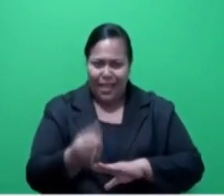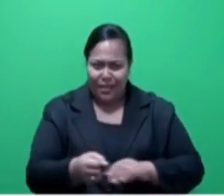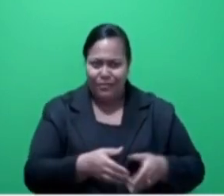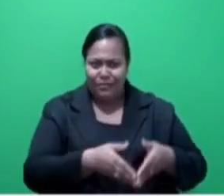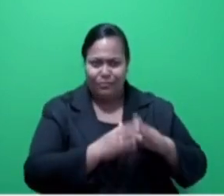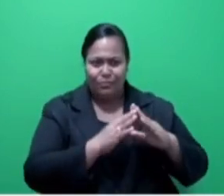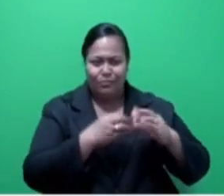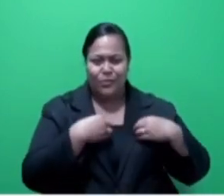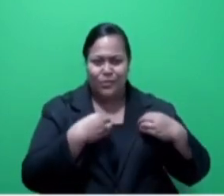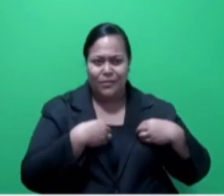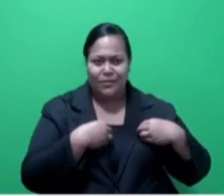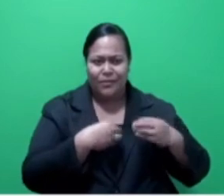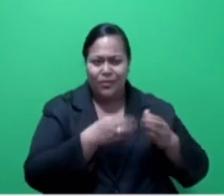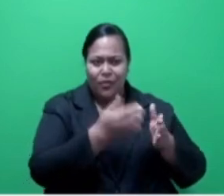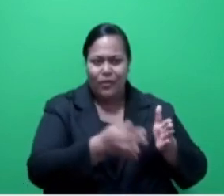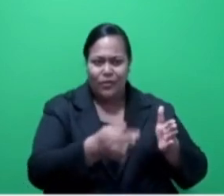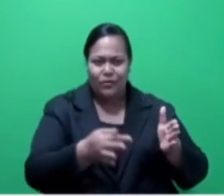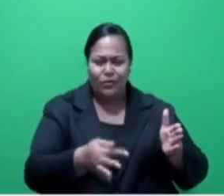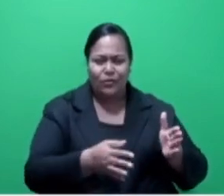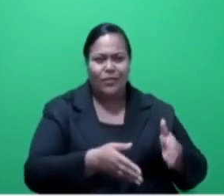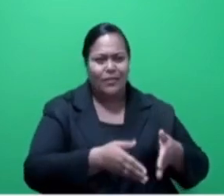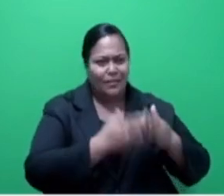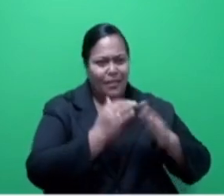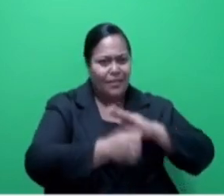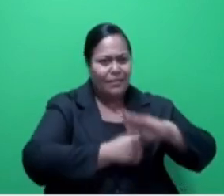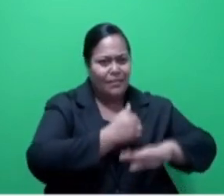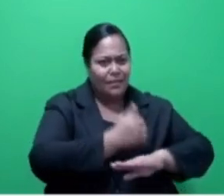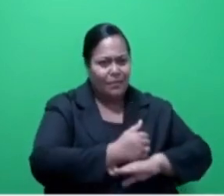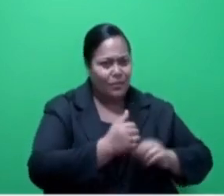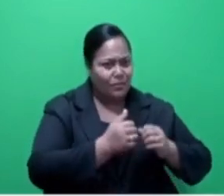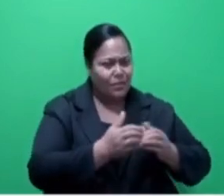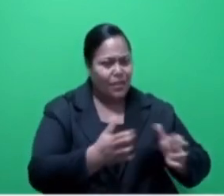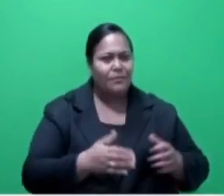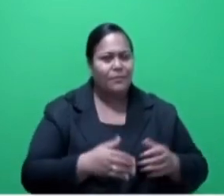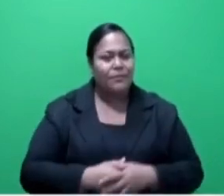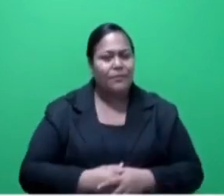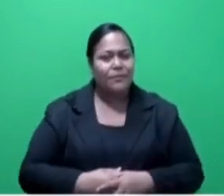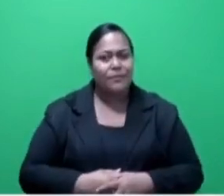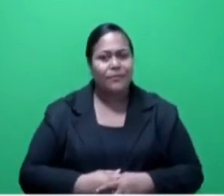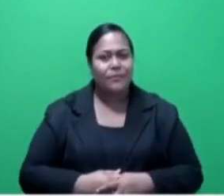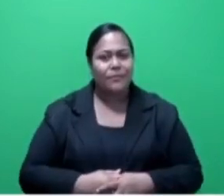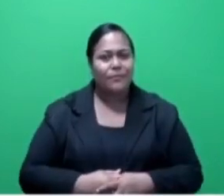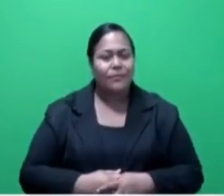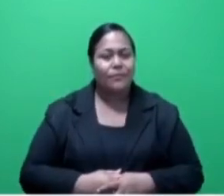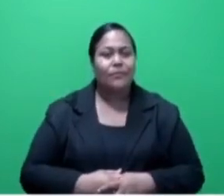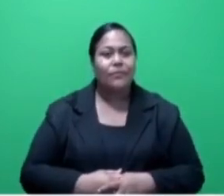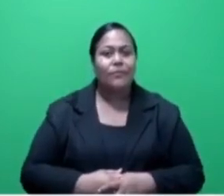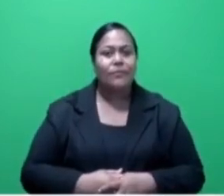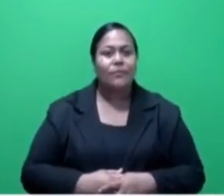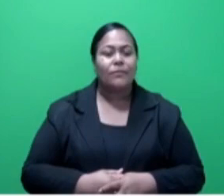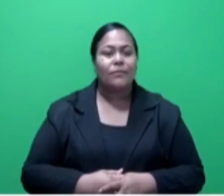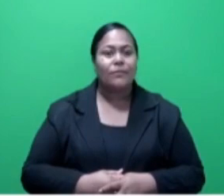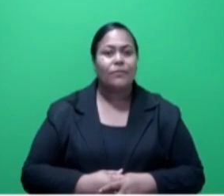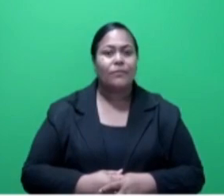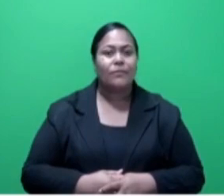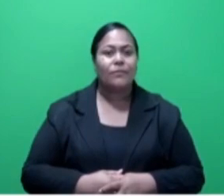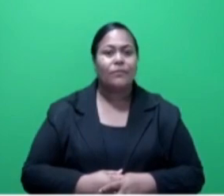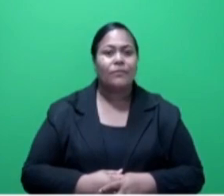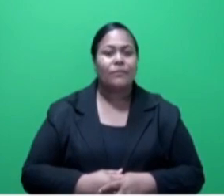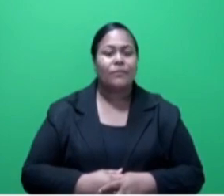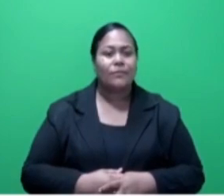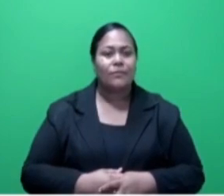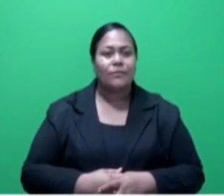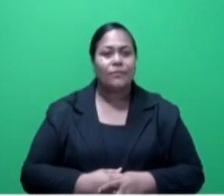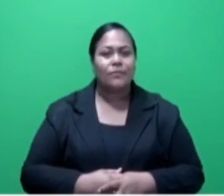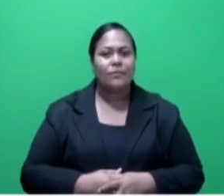set up their factory, starting the manufacturing industry. Today we have, Mr. Speaker, sir, and none of the opposition have spoken about